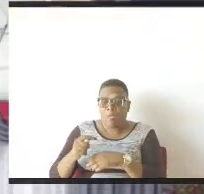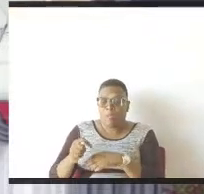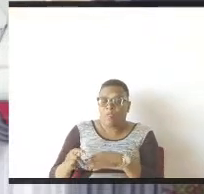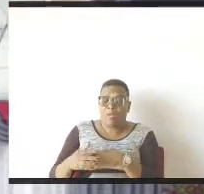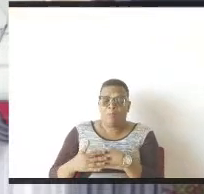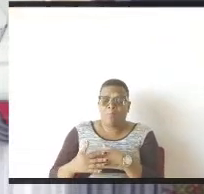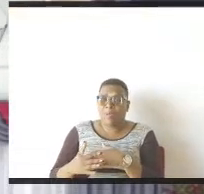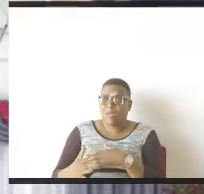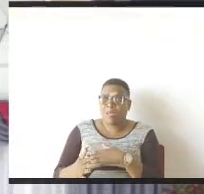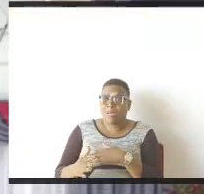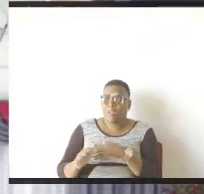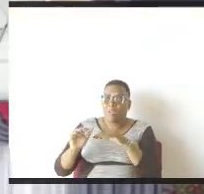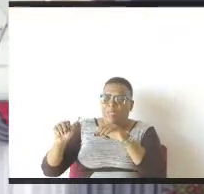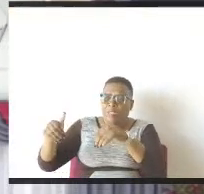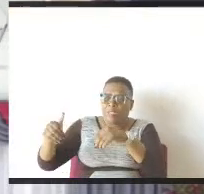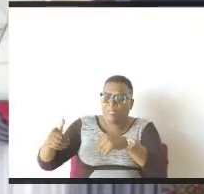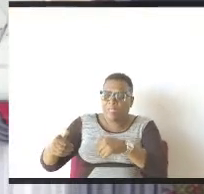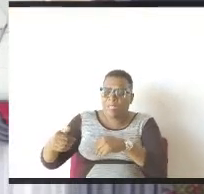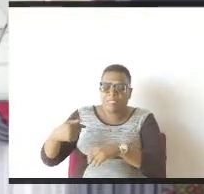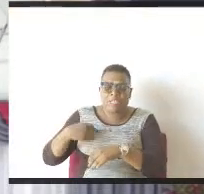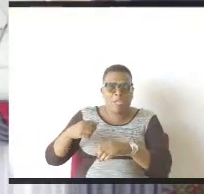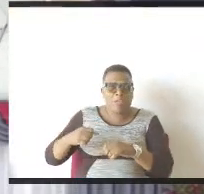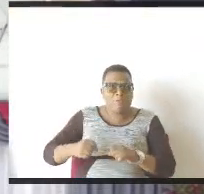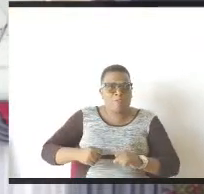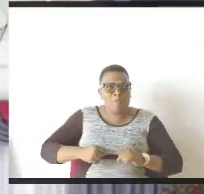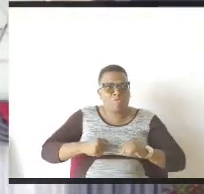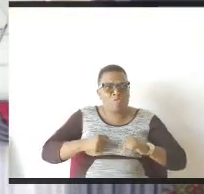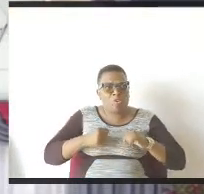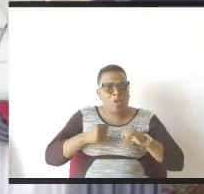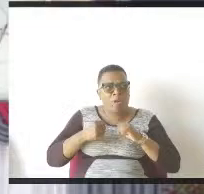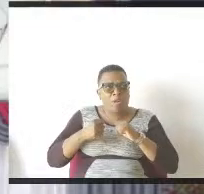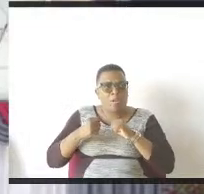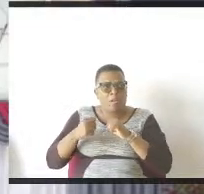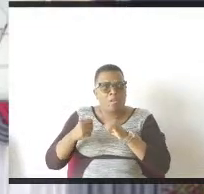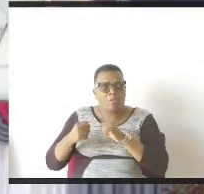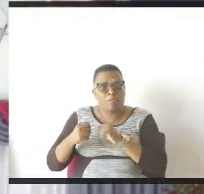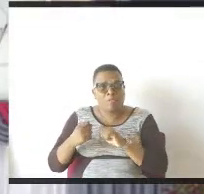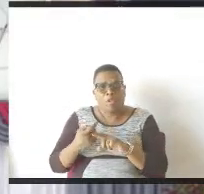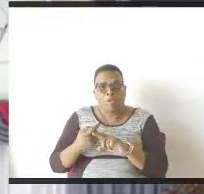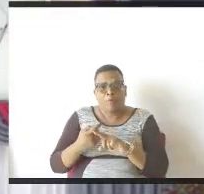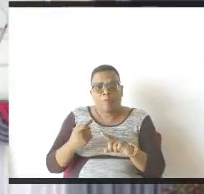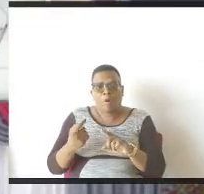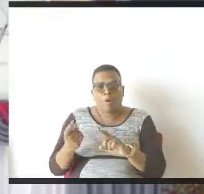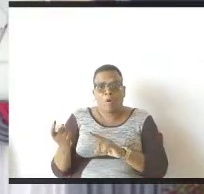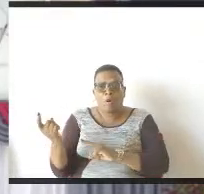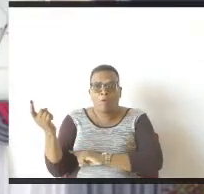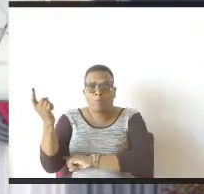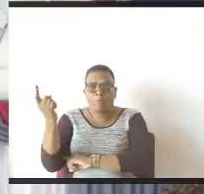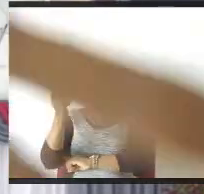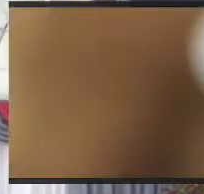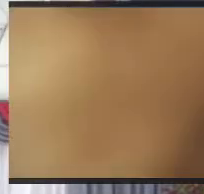valley. The blood that gives me strength.